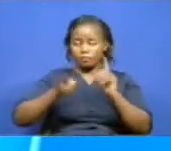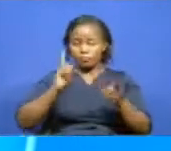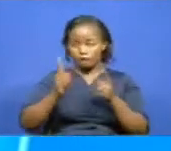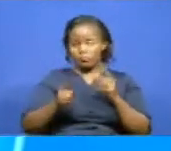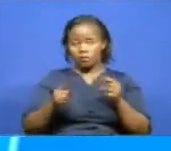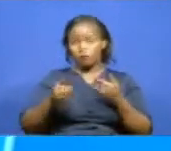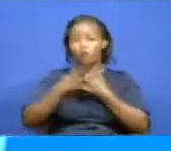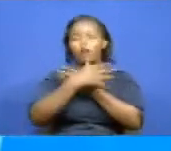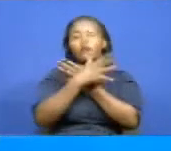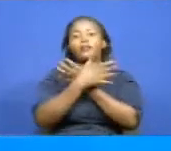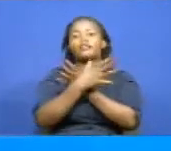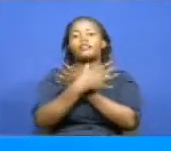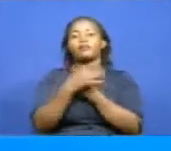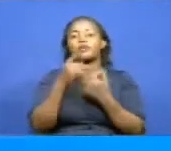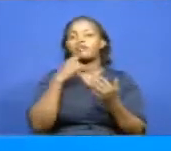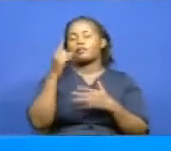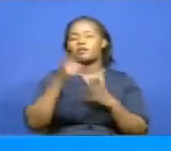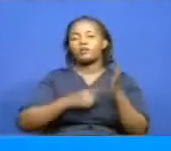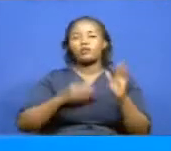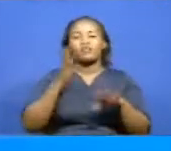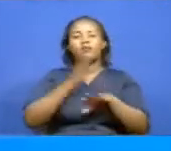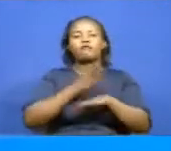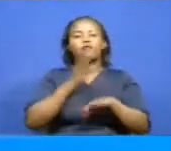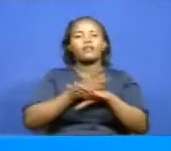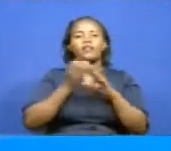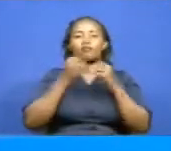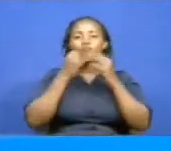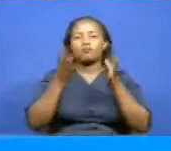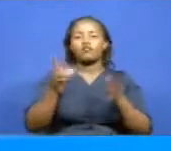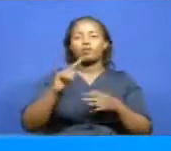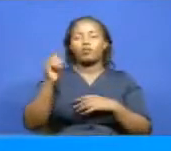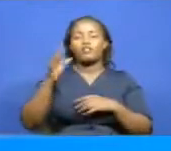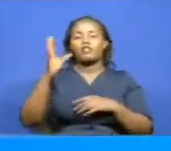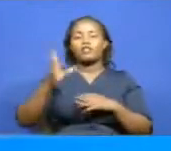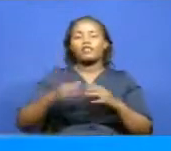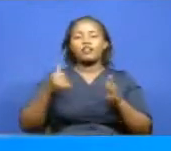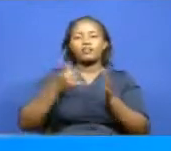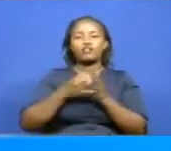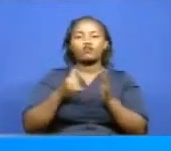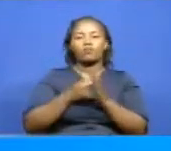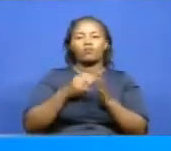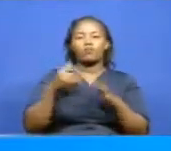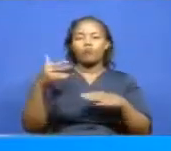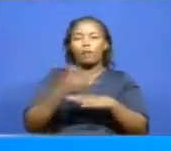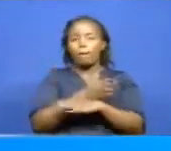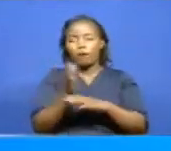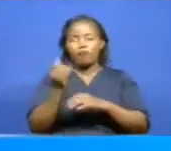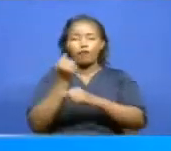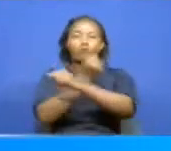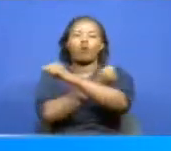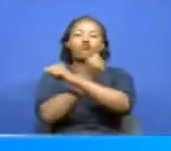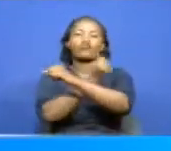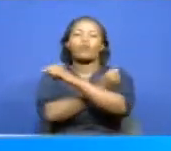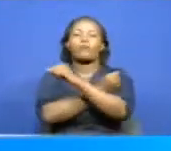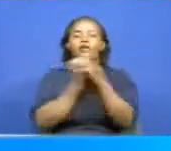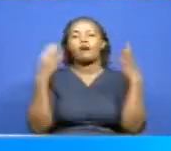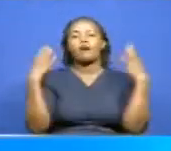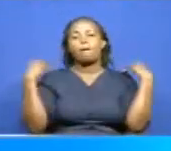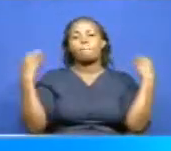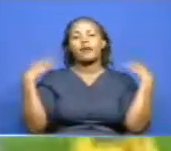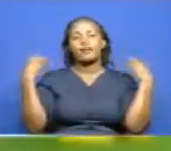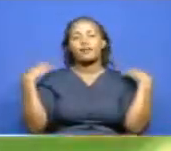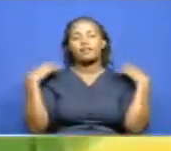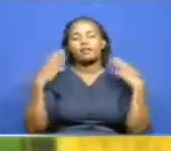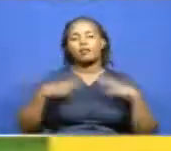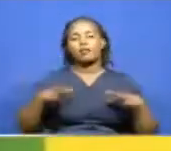alleged to receive information that Kenya was engaged in systematic cover-up of doping cases among Kenyan